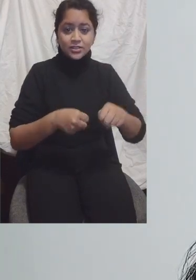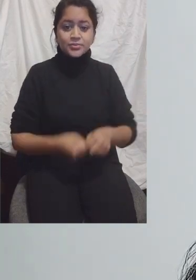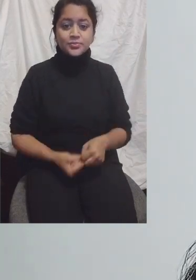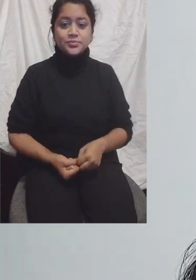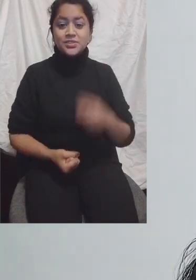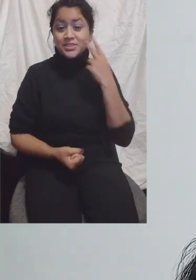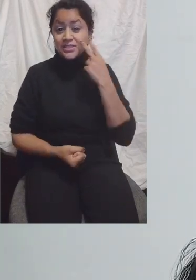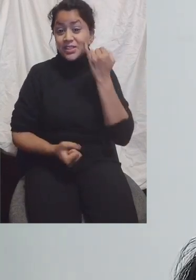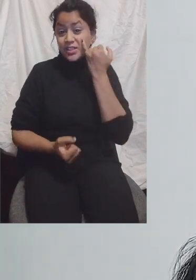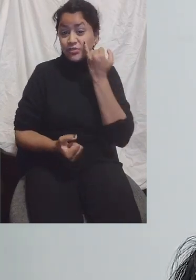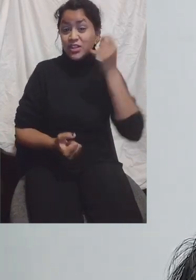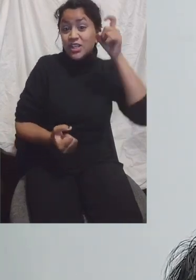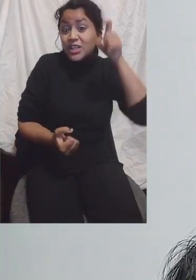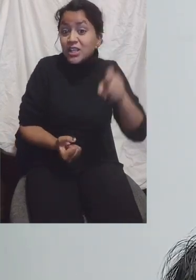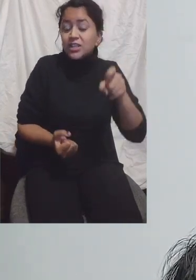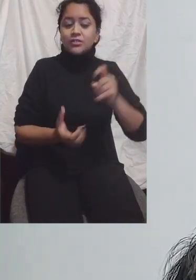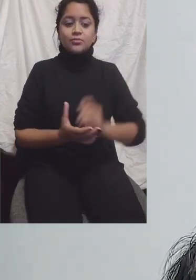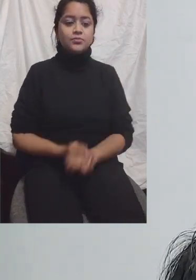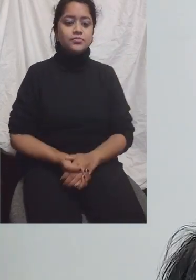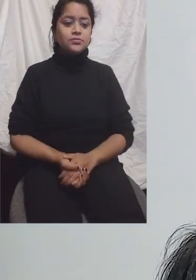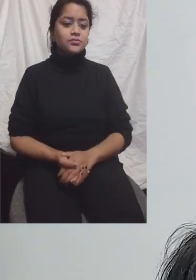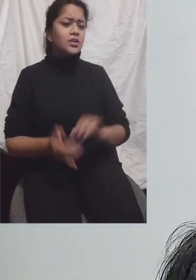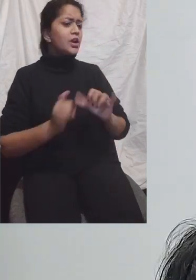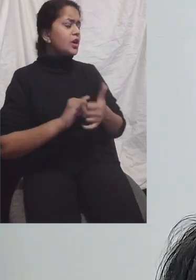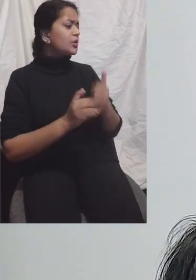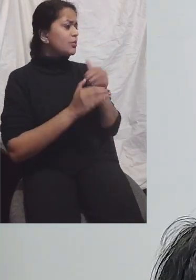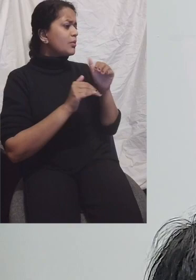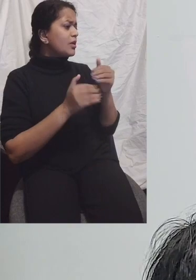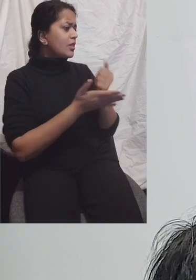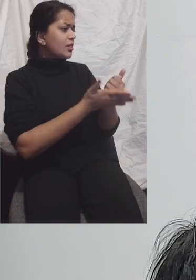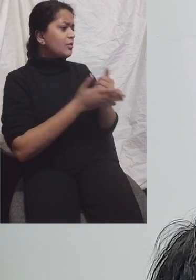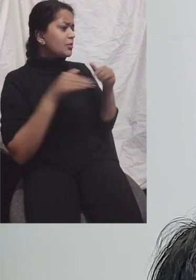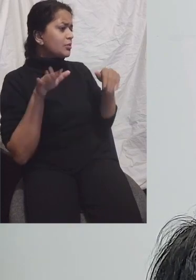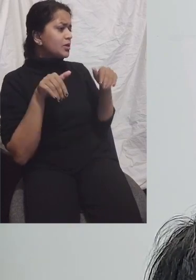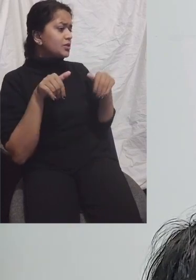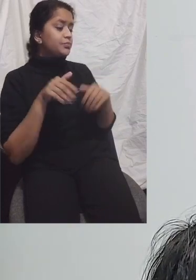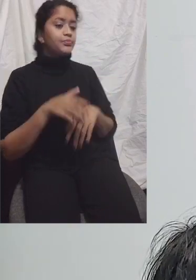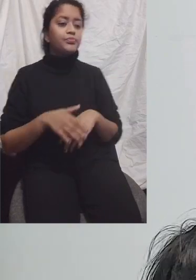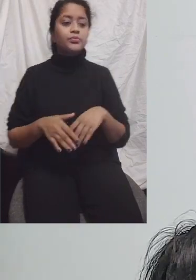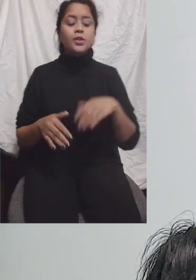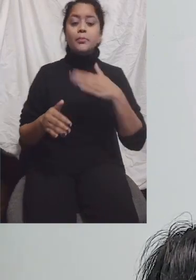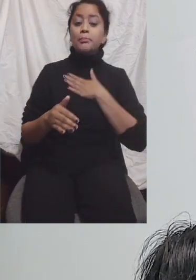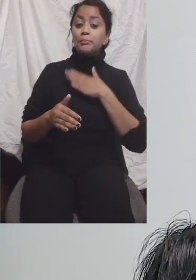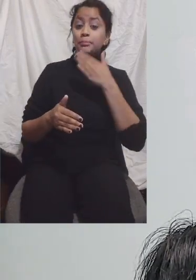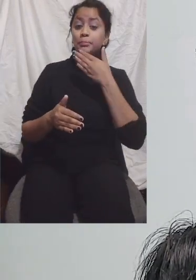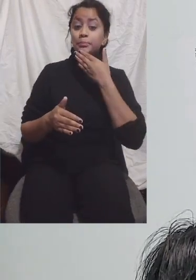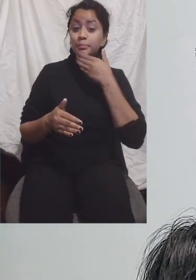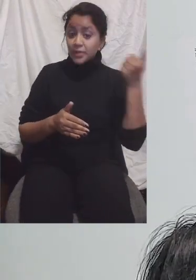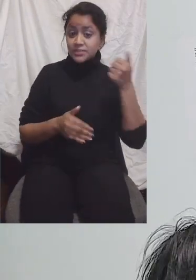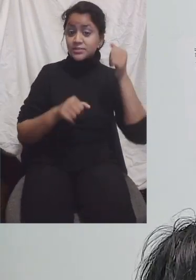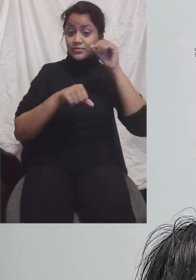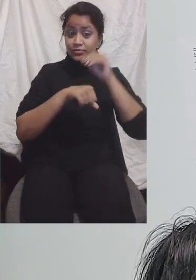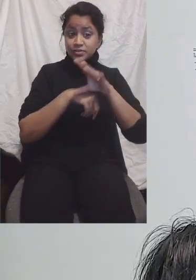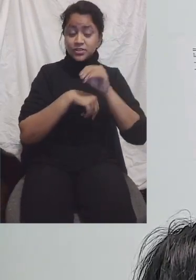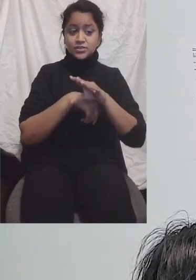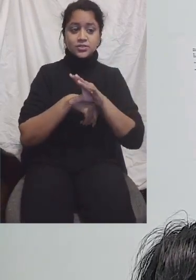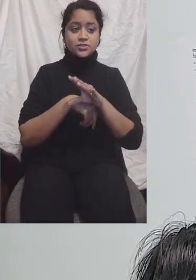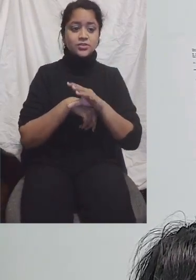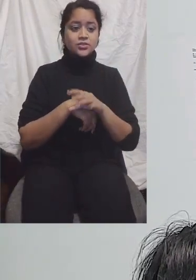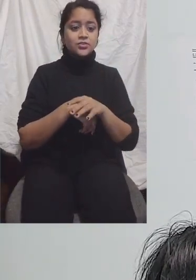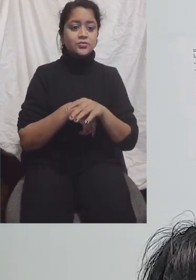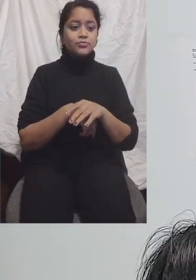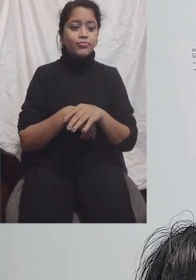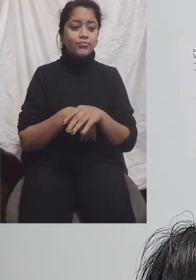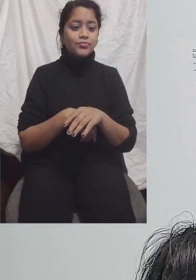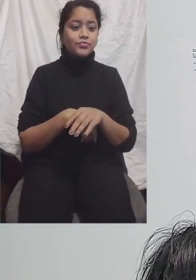to check the roots of the teeth. Yeah. So how do you help your pets or puppies live long and